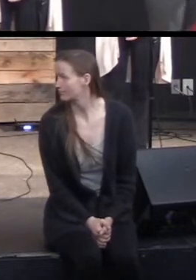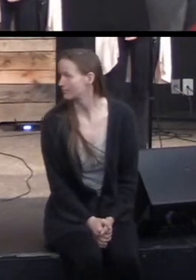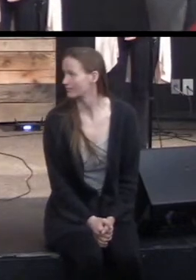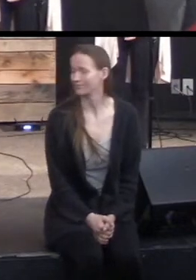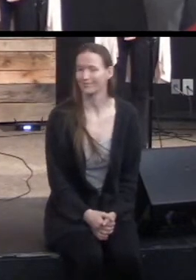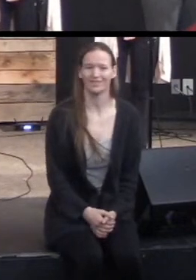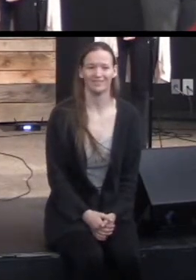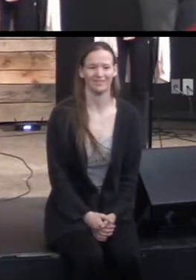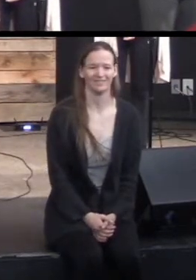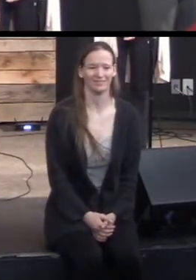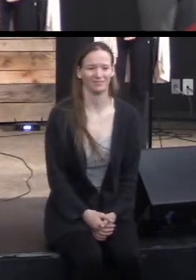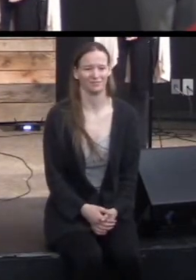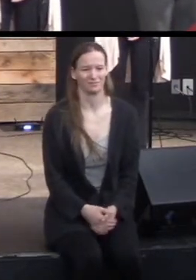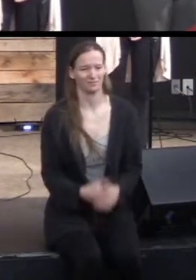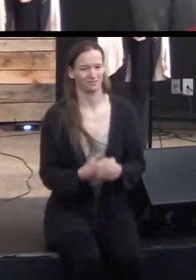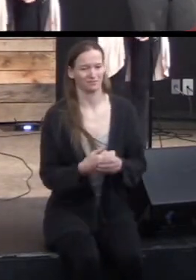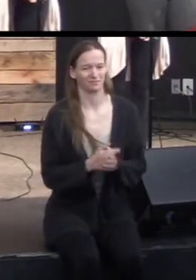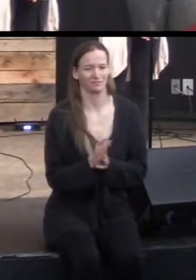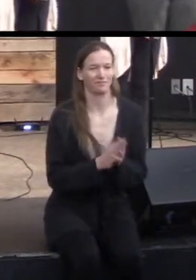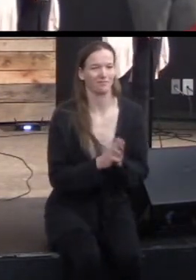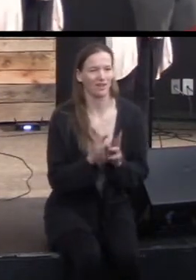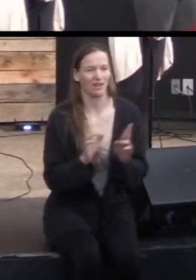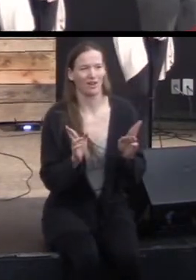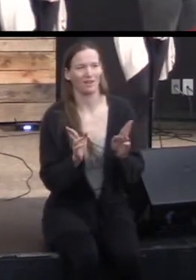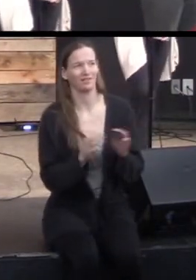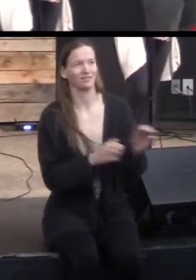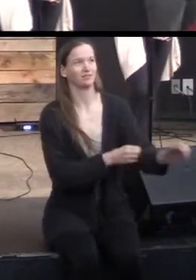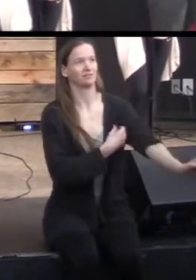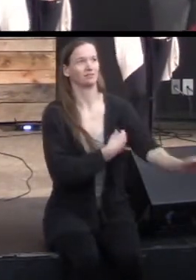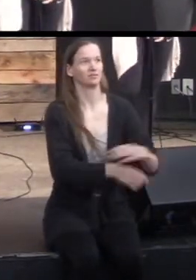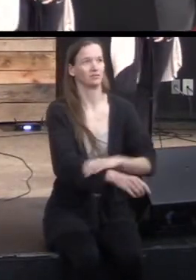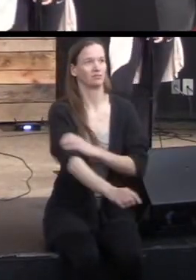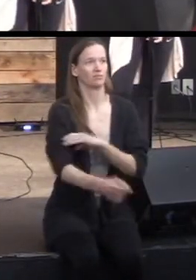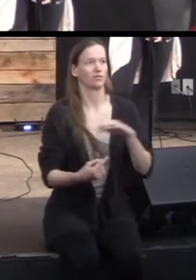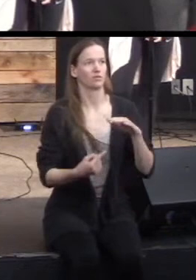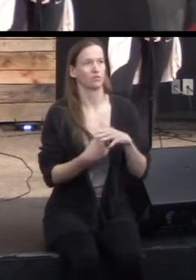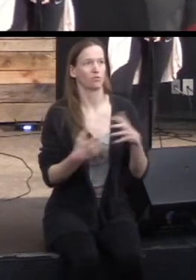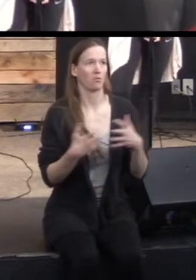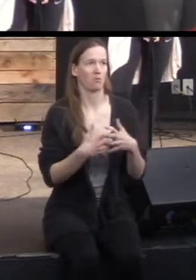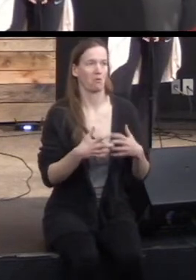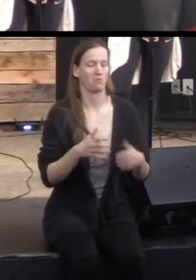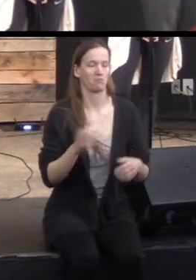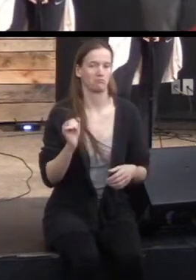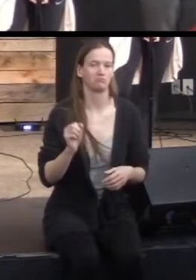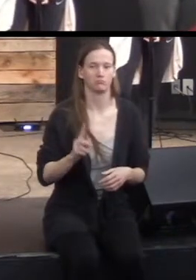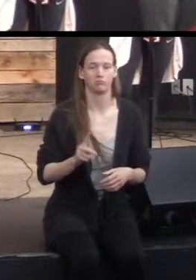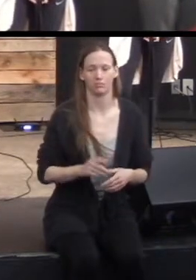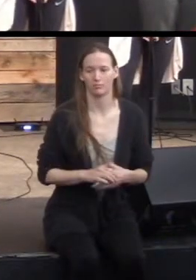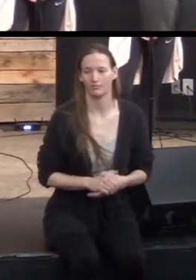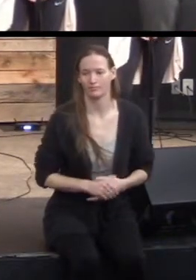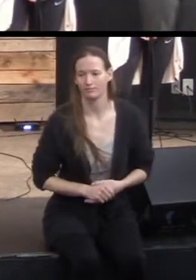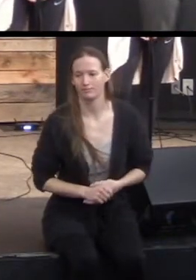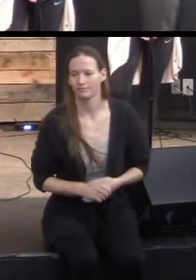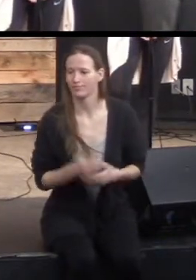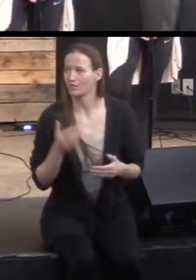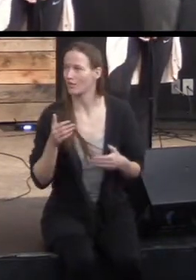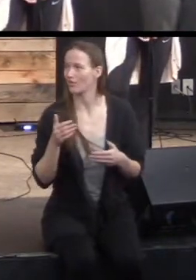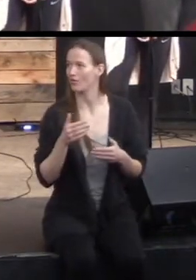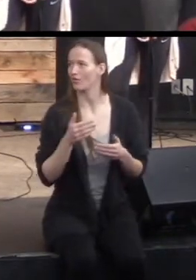Ta-da! Here's the... All right. Hey, give it up for Vince. Give it up for Vince. Amen. All right,